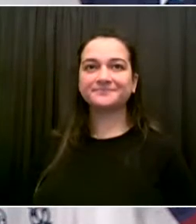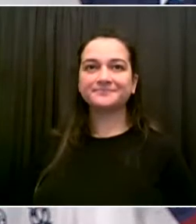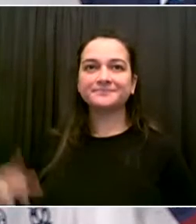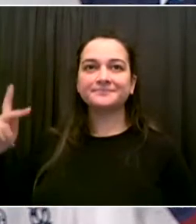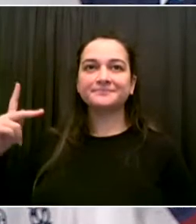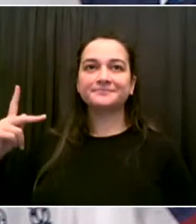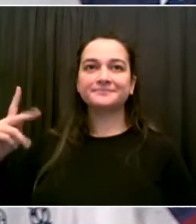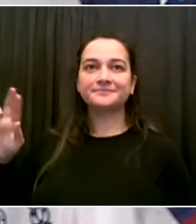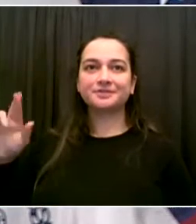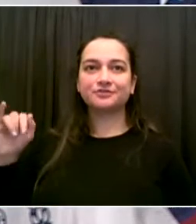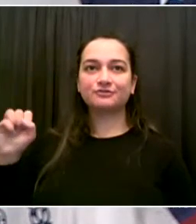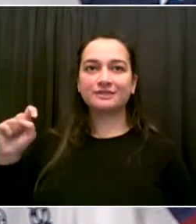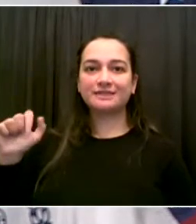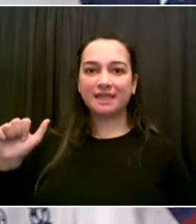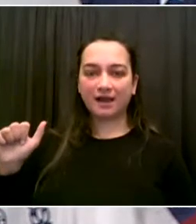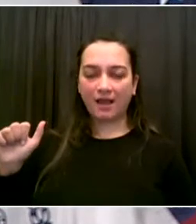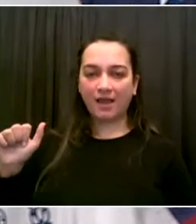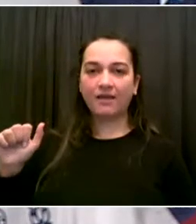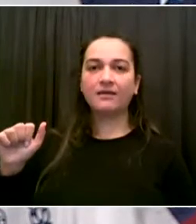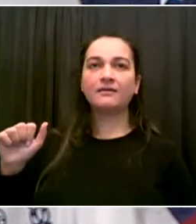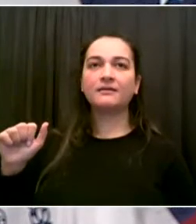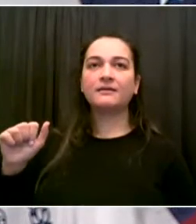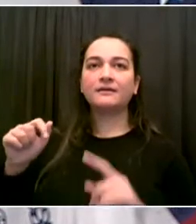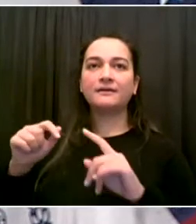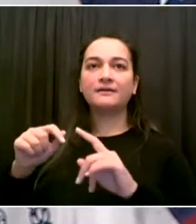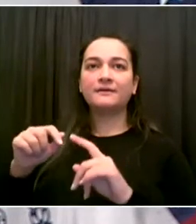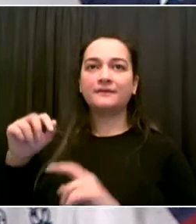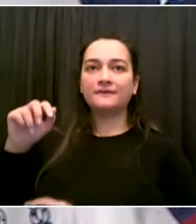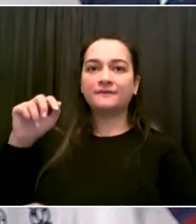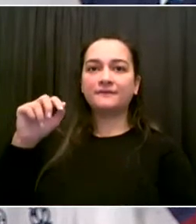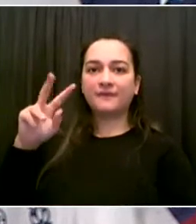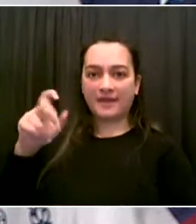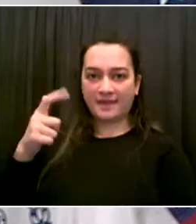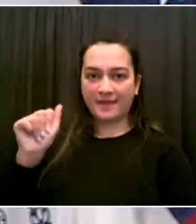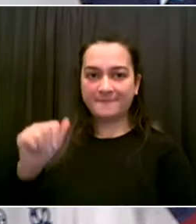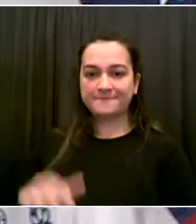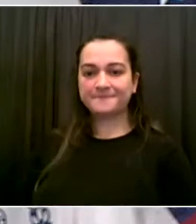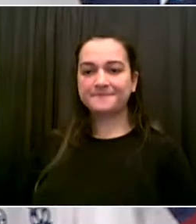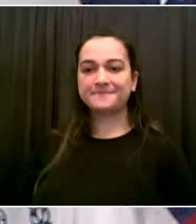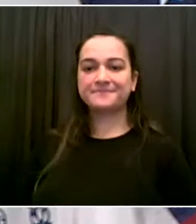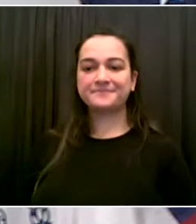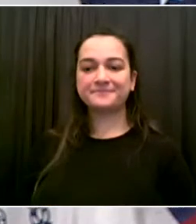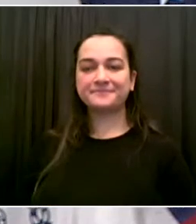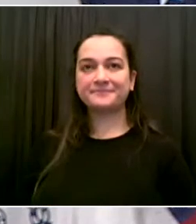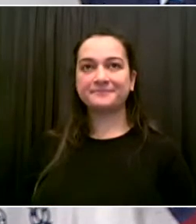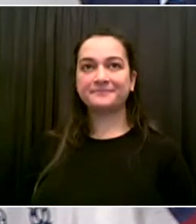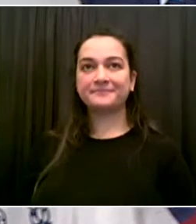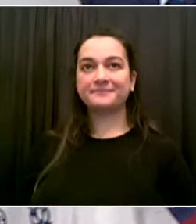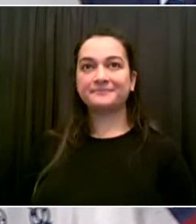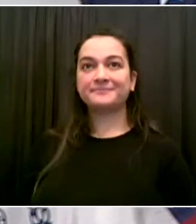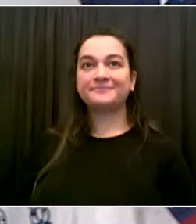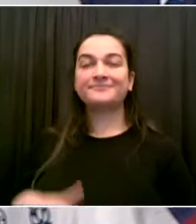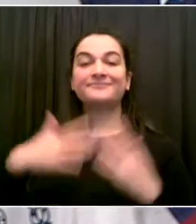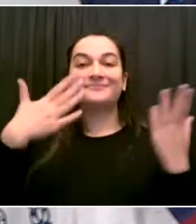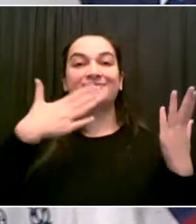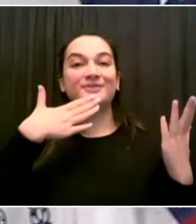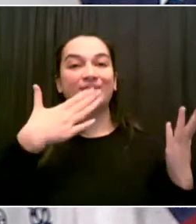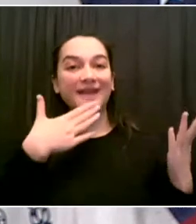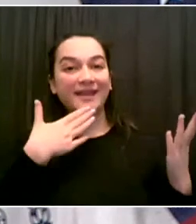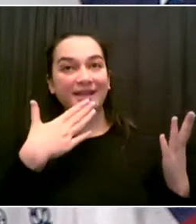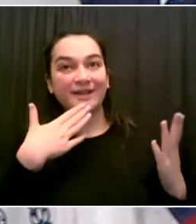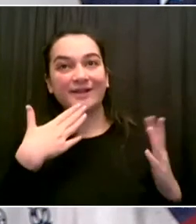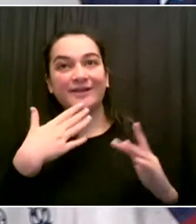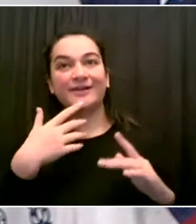Hi, Mayor. Thanks for taking my question. I want to ask about summarizing. The press release mentions there'll be